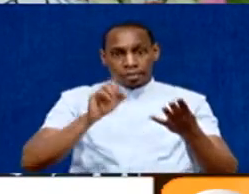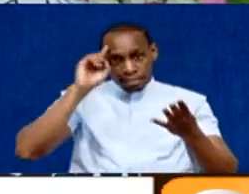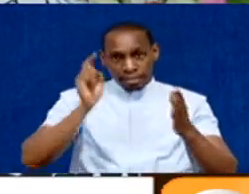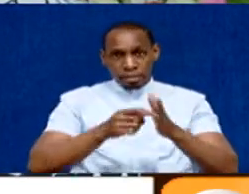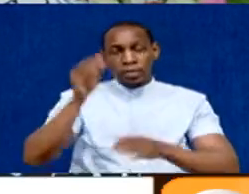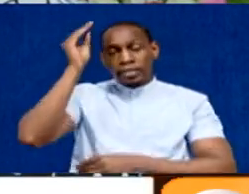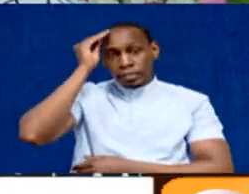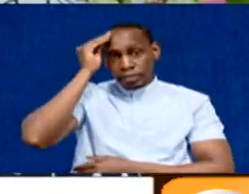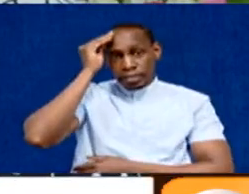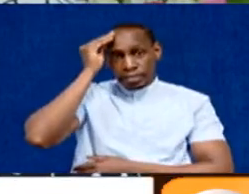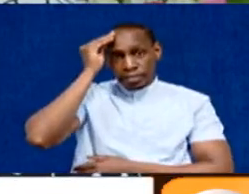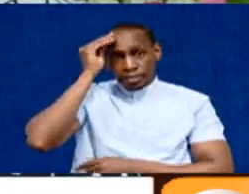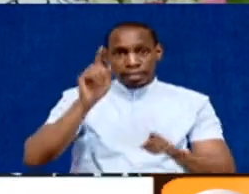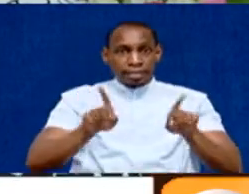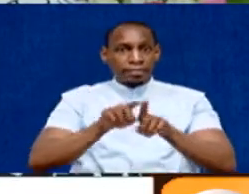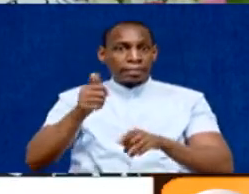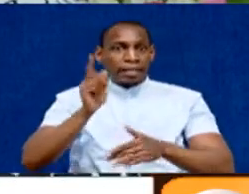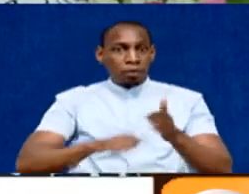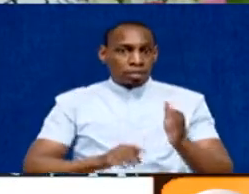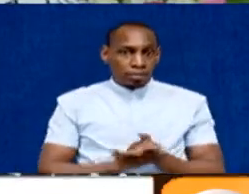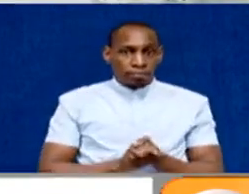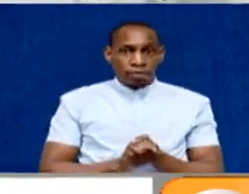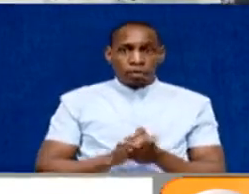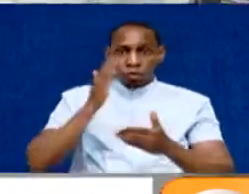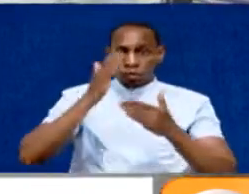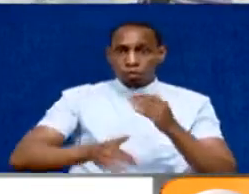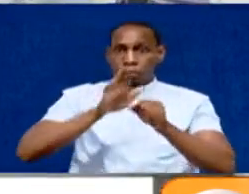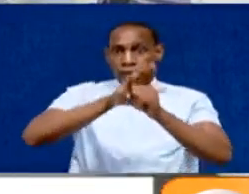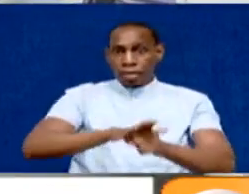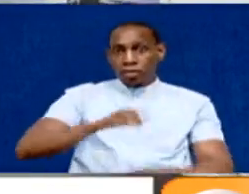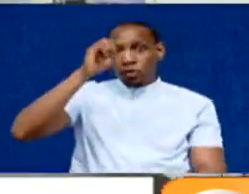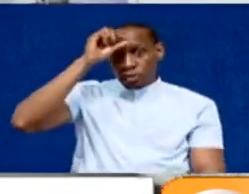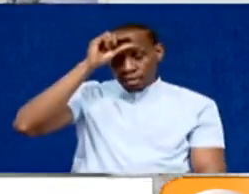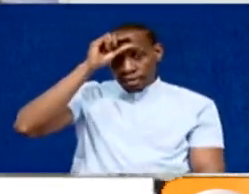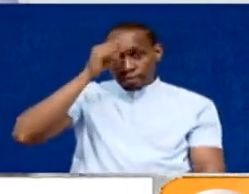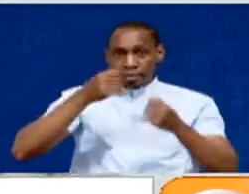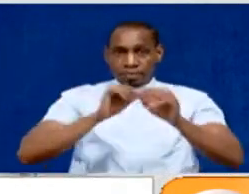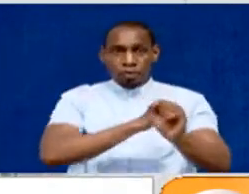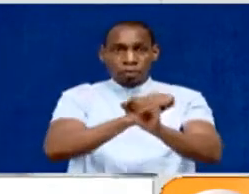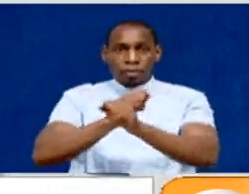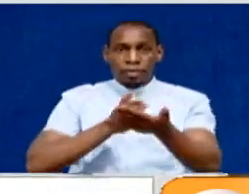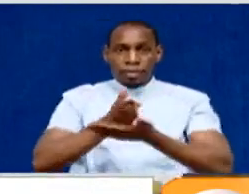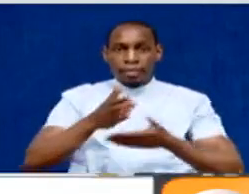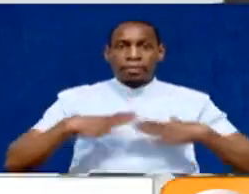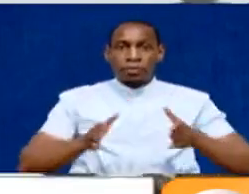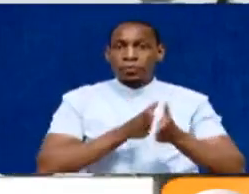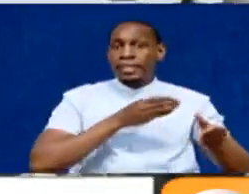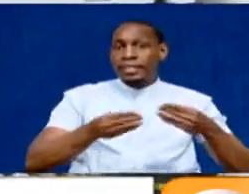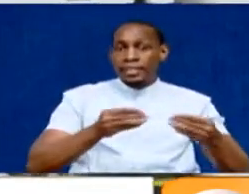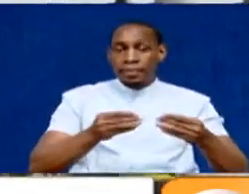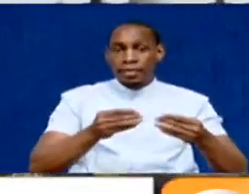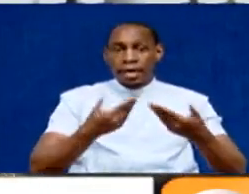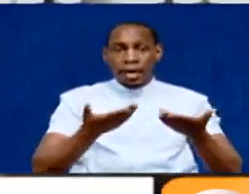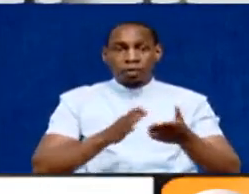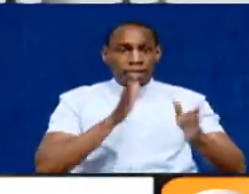recognition in education, and also ending stigma. The government has attempted to protect the rights of PWDs